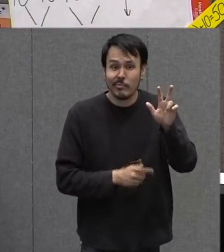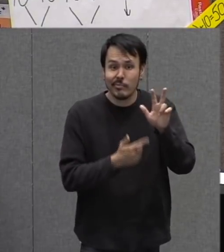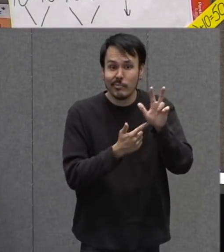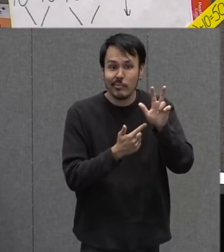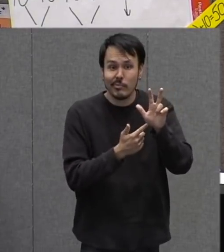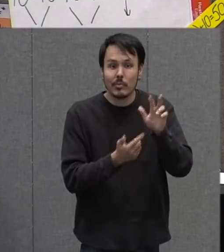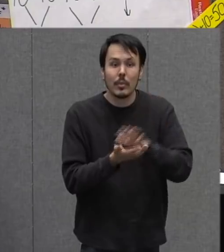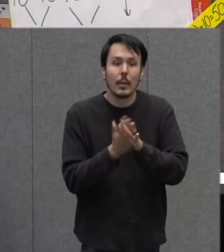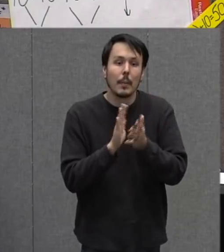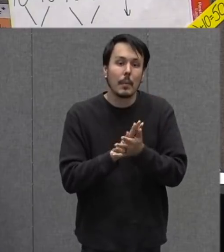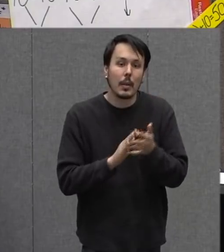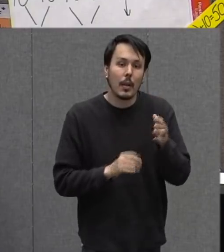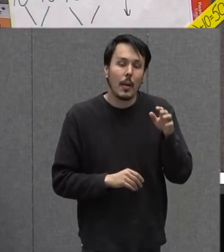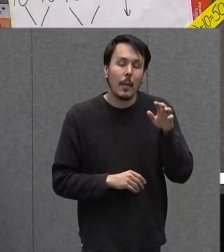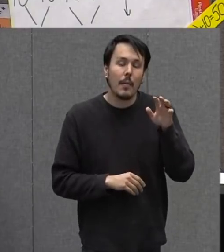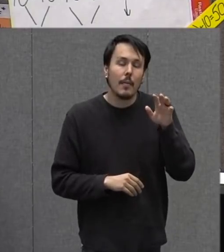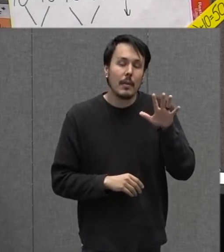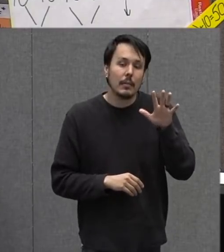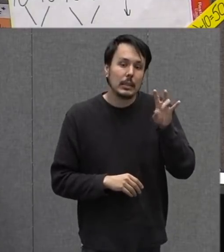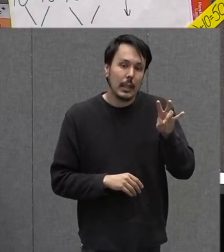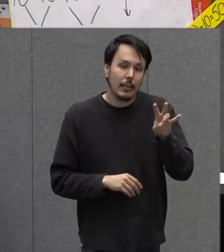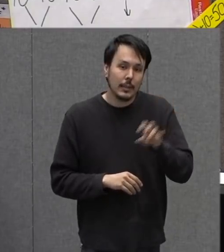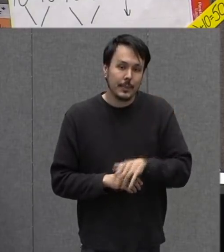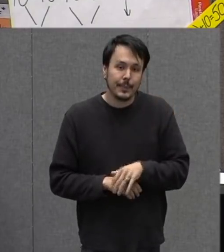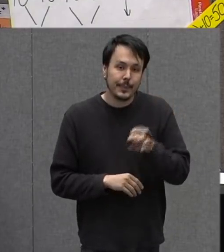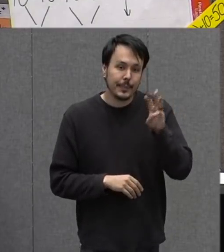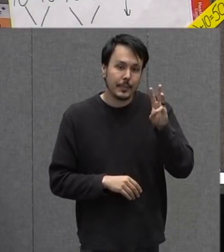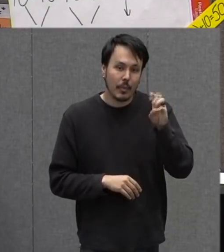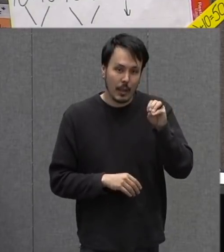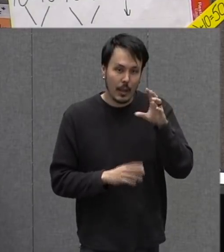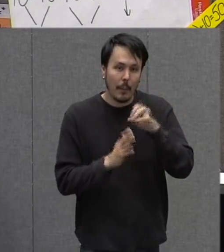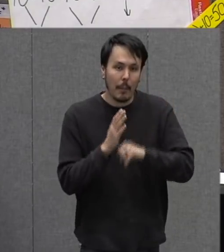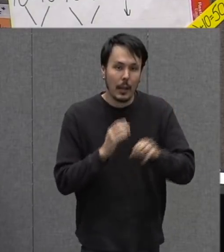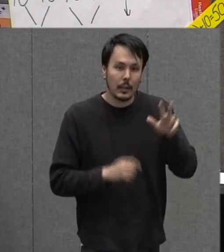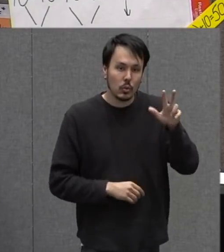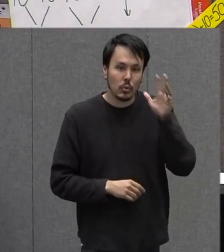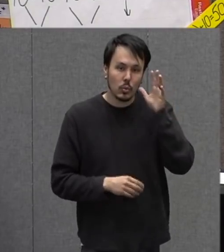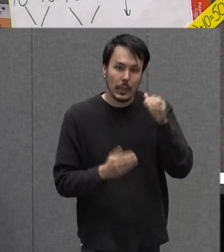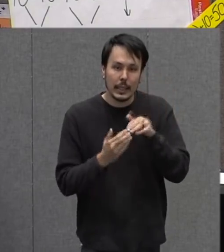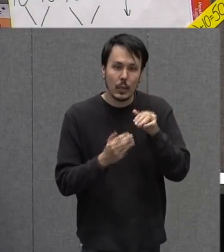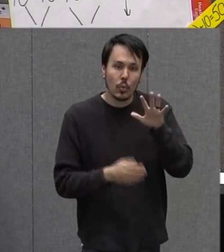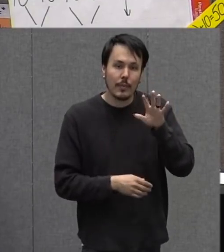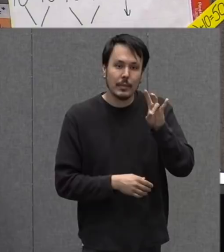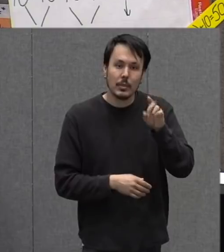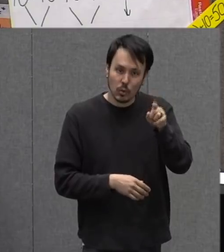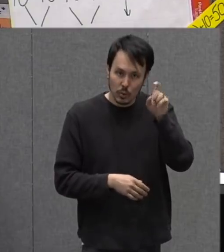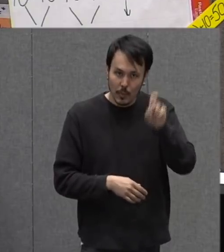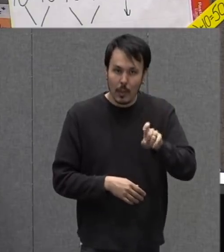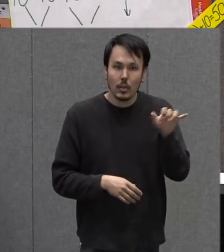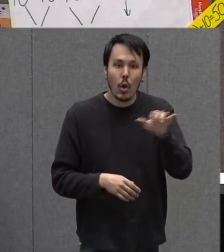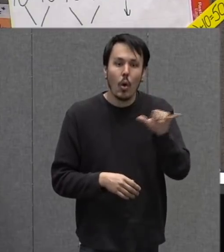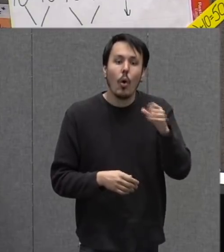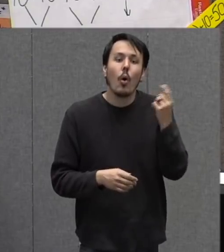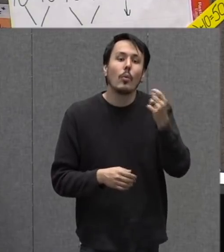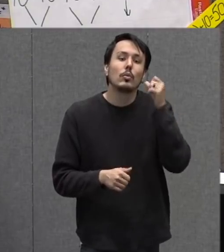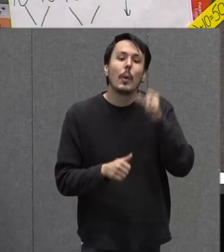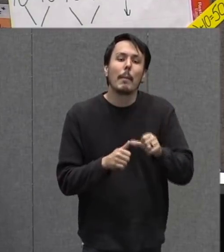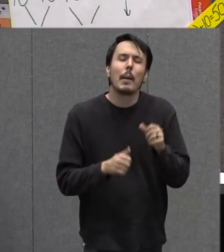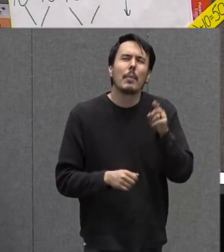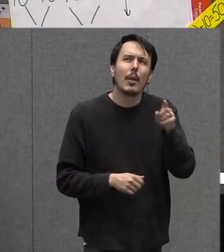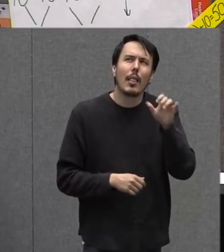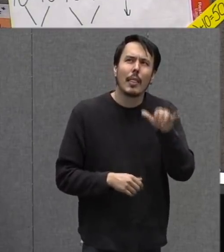to the 57 stickers. Now, don't forget in your math, you always have to put, what does that number represent?